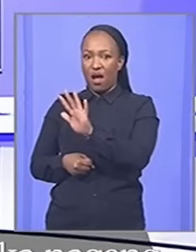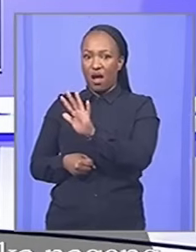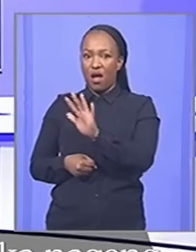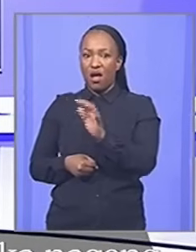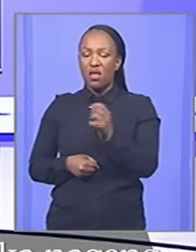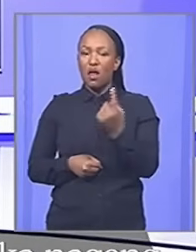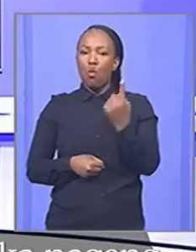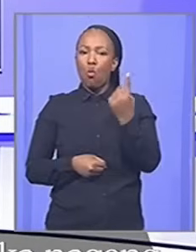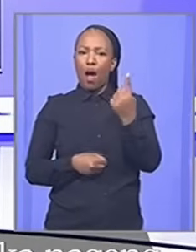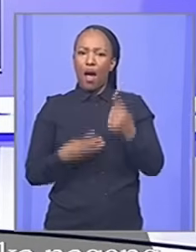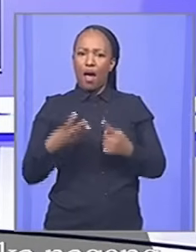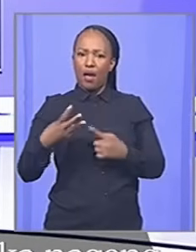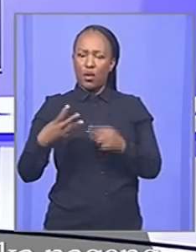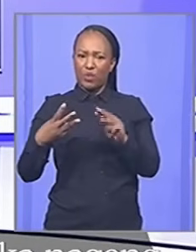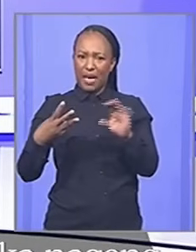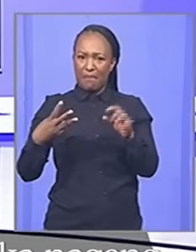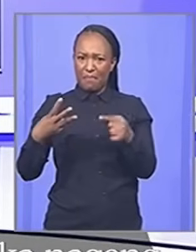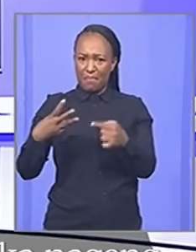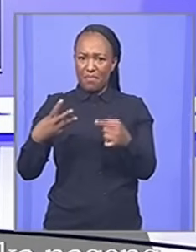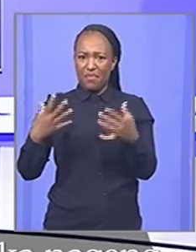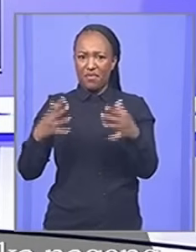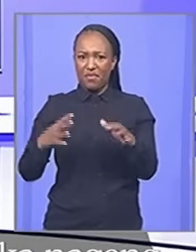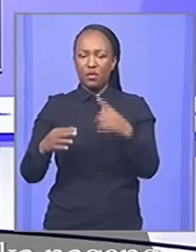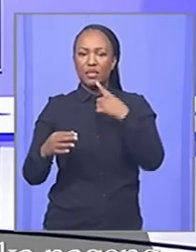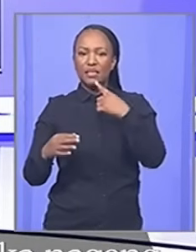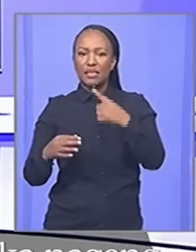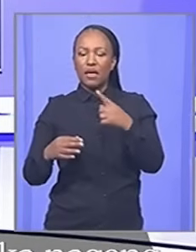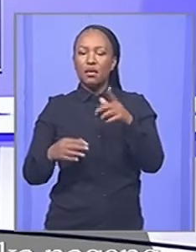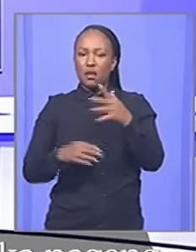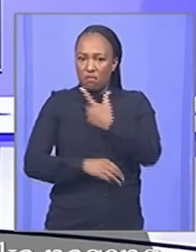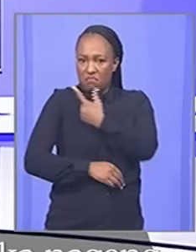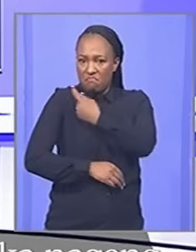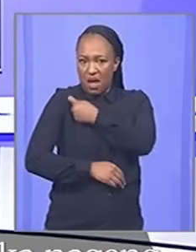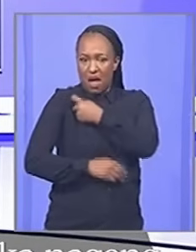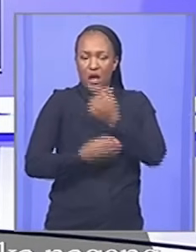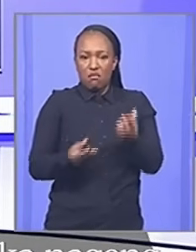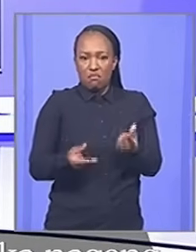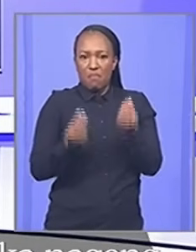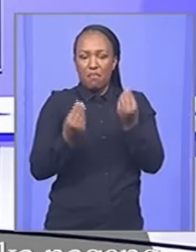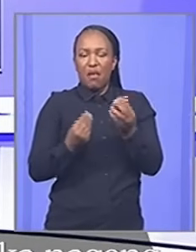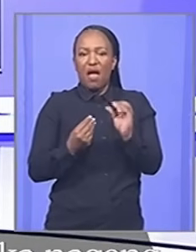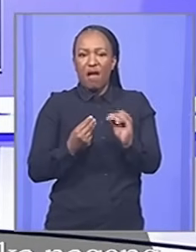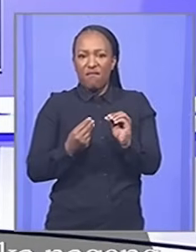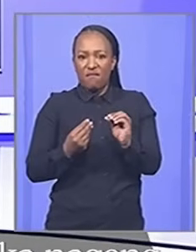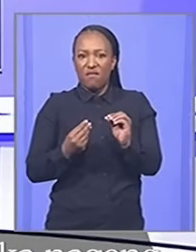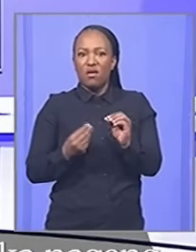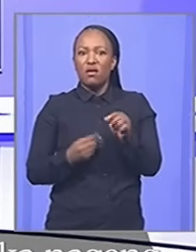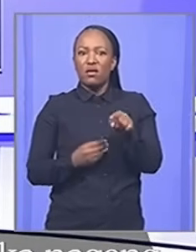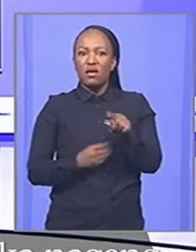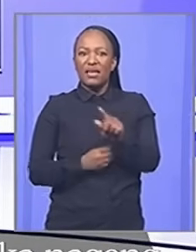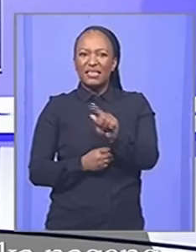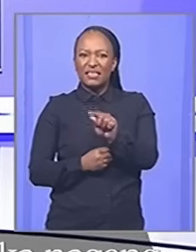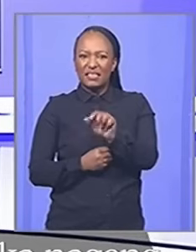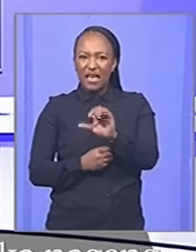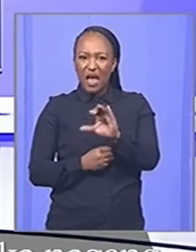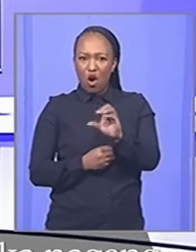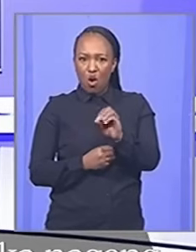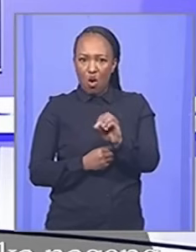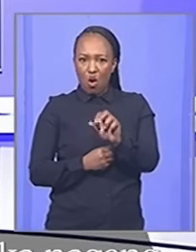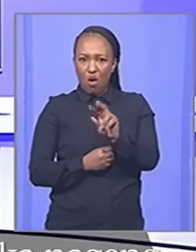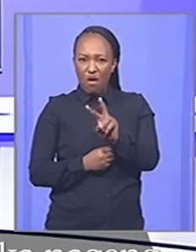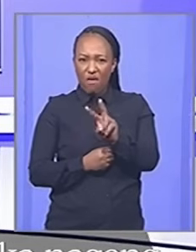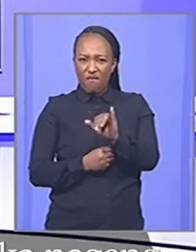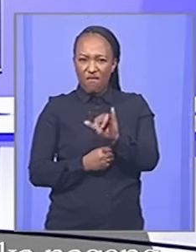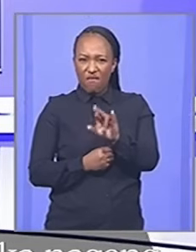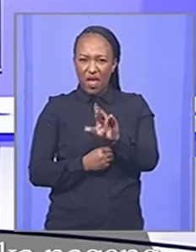Western Cape. Kgoro e re hweditše moriana wa go lwantšhana le monkeypox wa go bitša Tecovirimat go balwetši bao ba